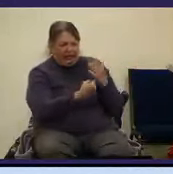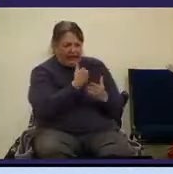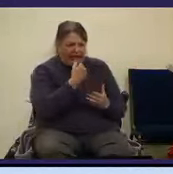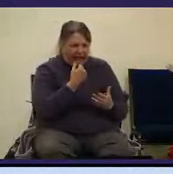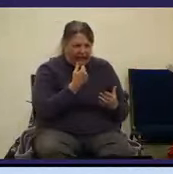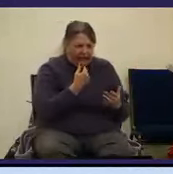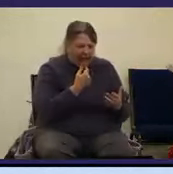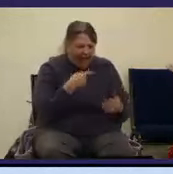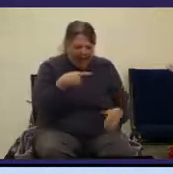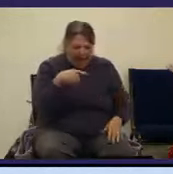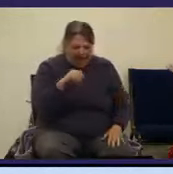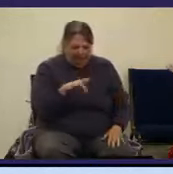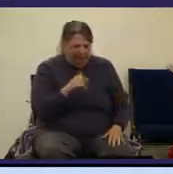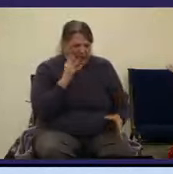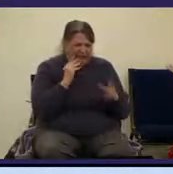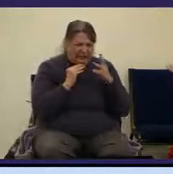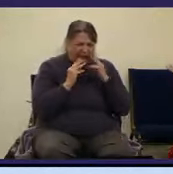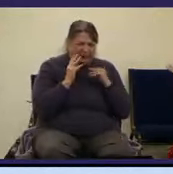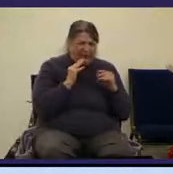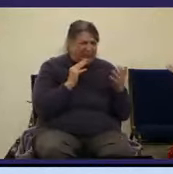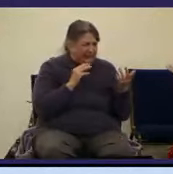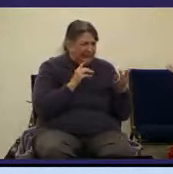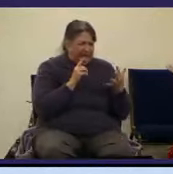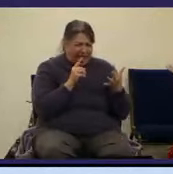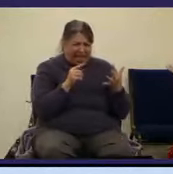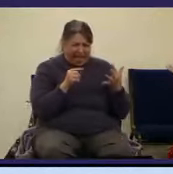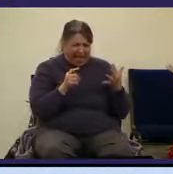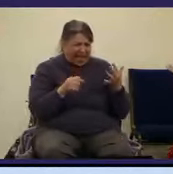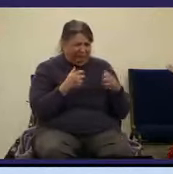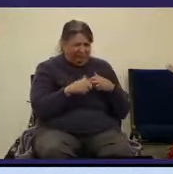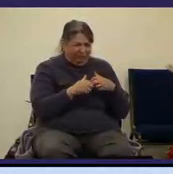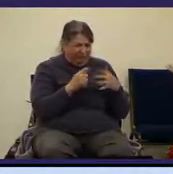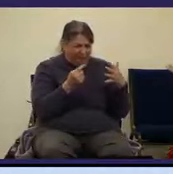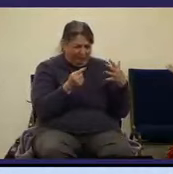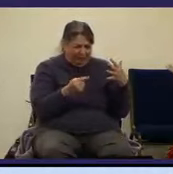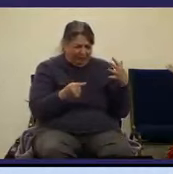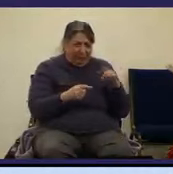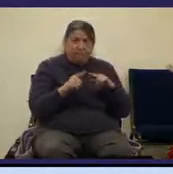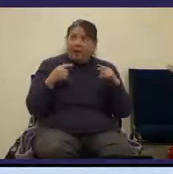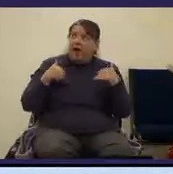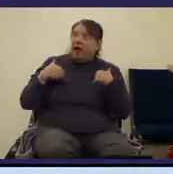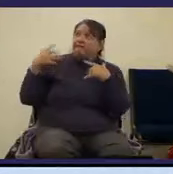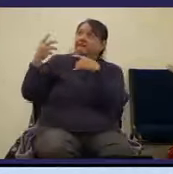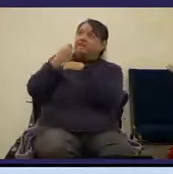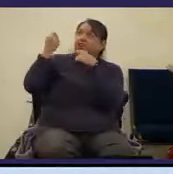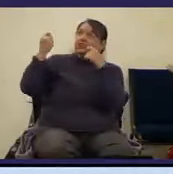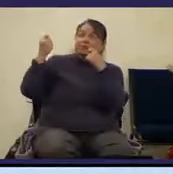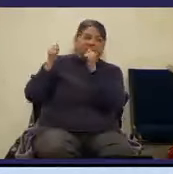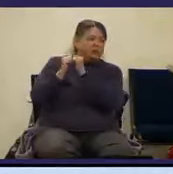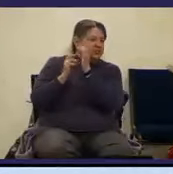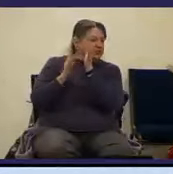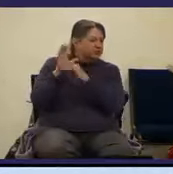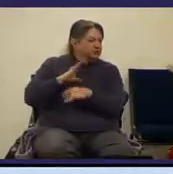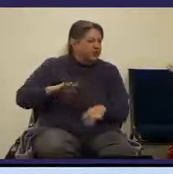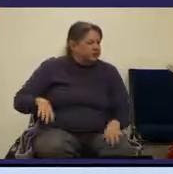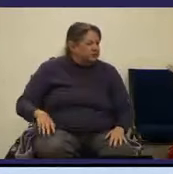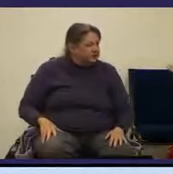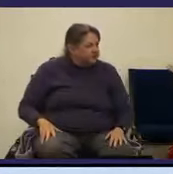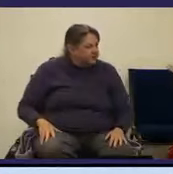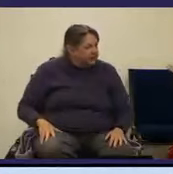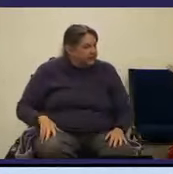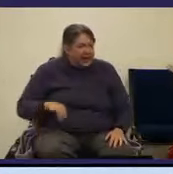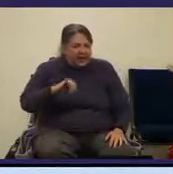angle. Paul says, thanks be to God, he gives us victory through Jesus Christ our Lord. In James 4:7, we're reminded